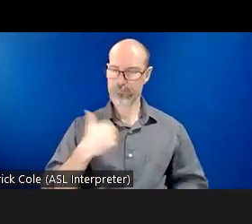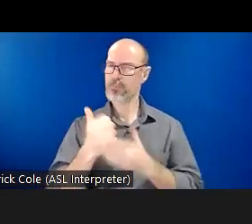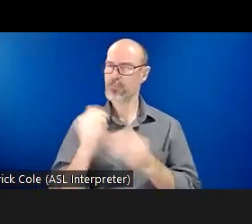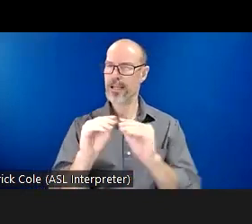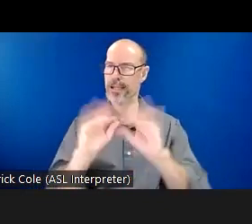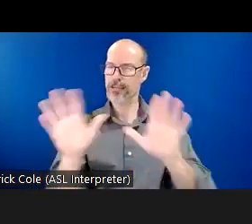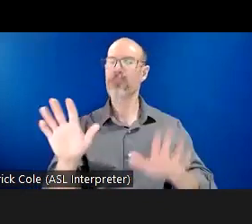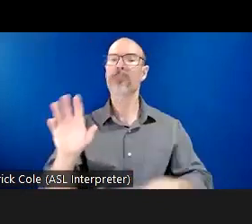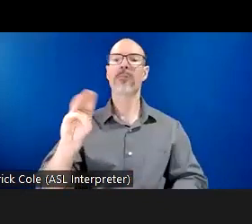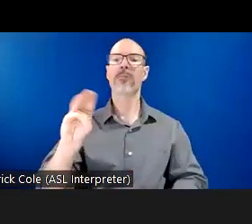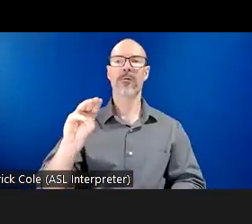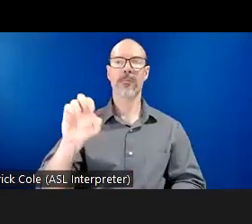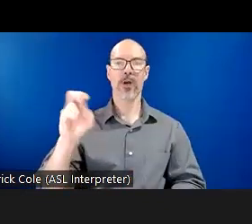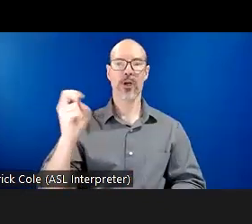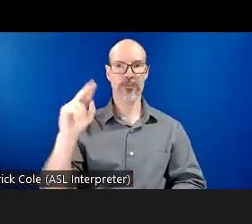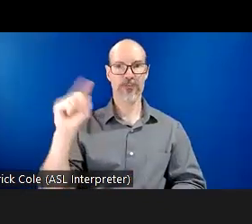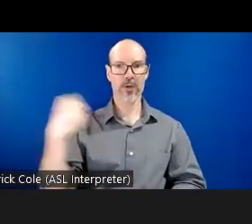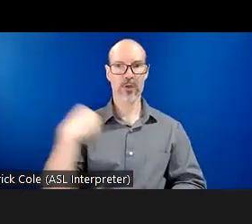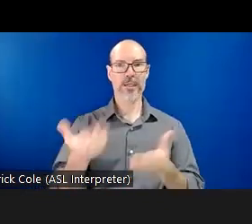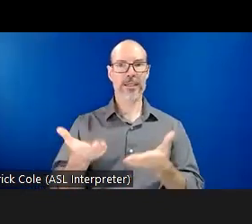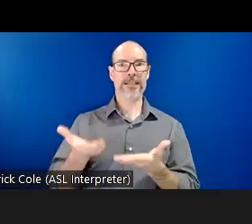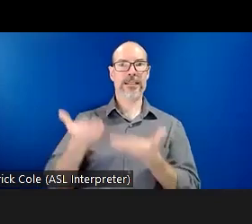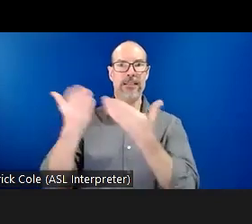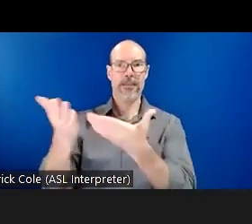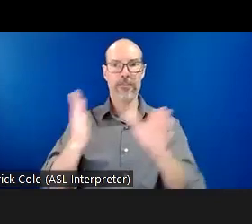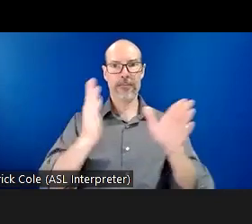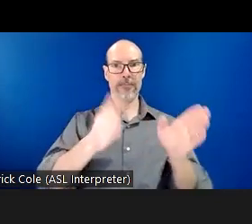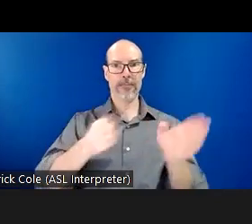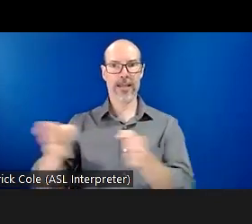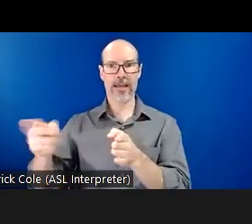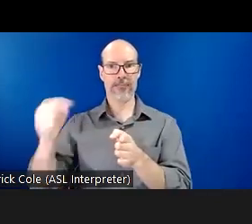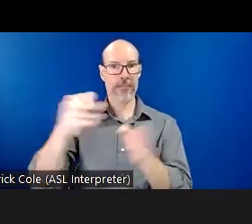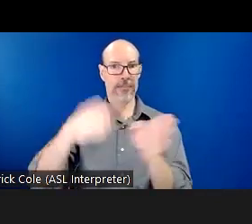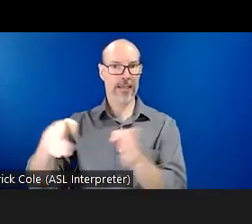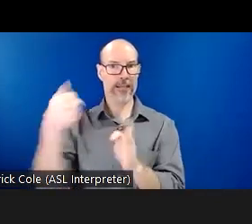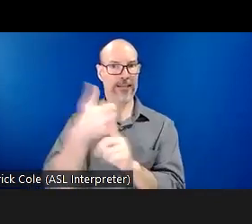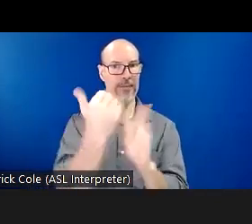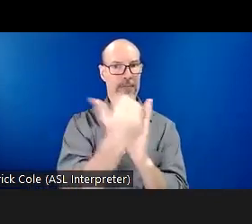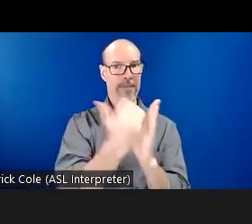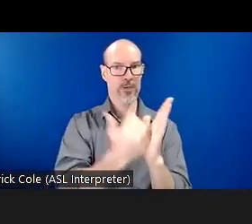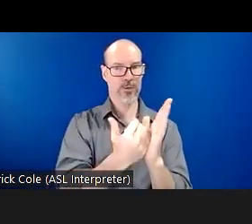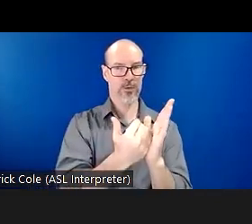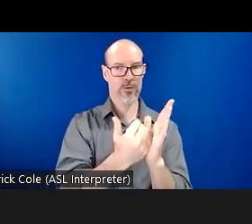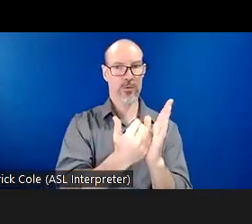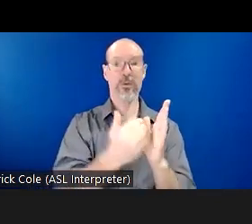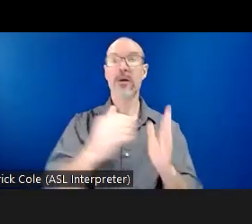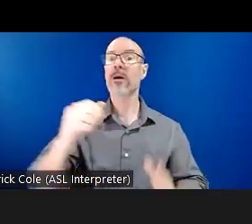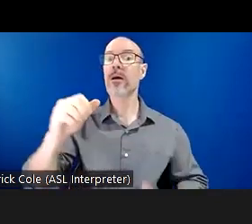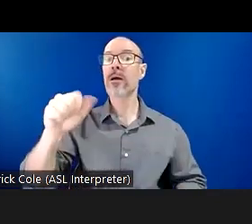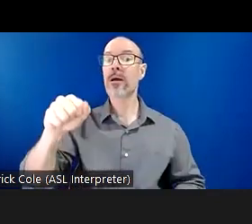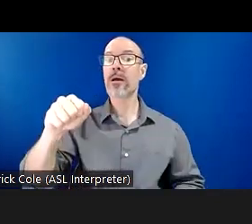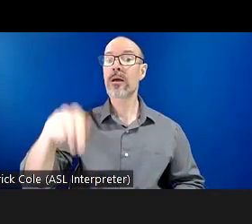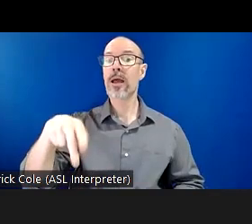menu. And then April 1st, the state and cities and towns have a deadline